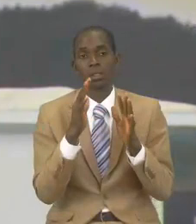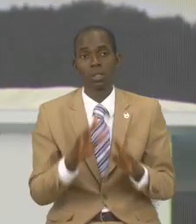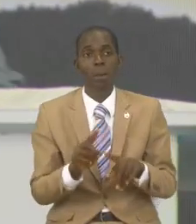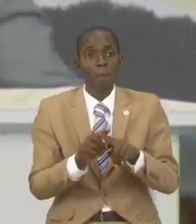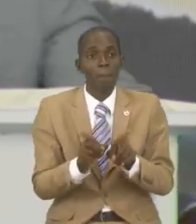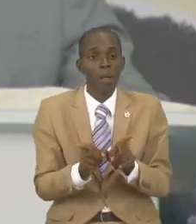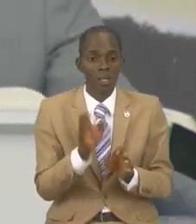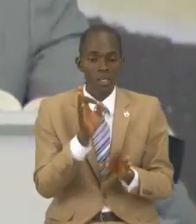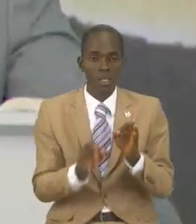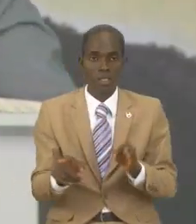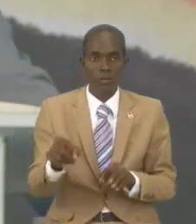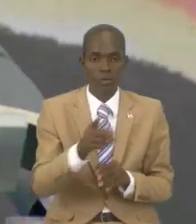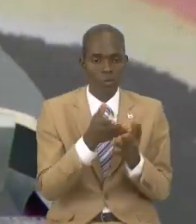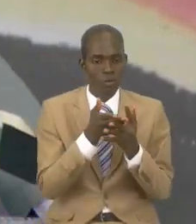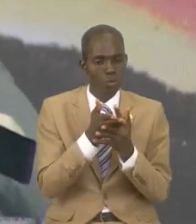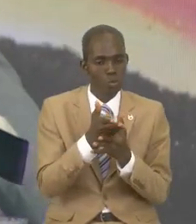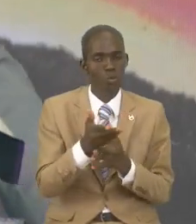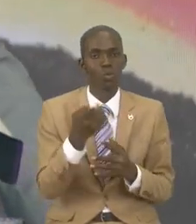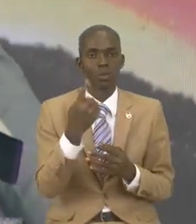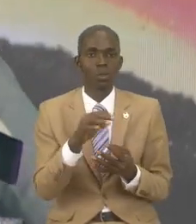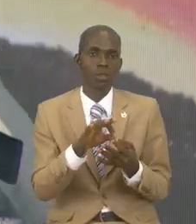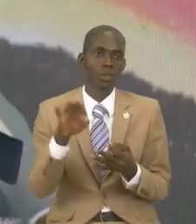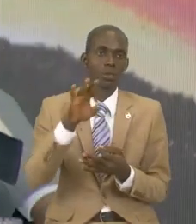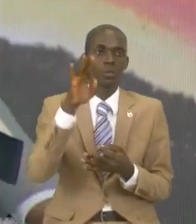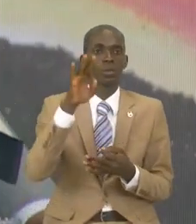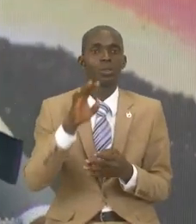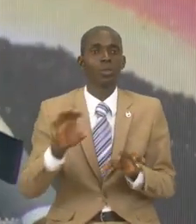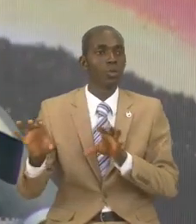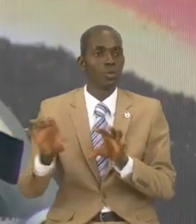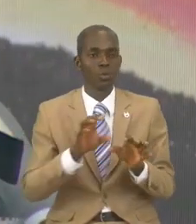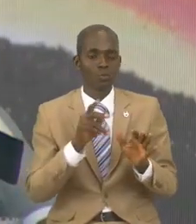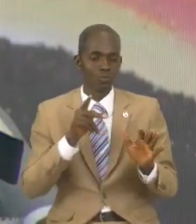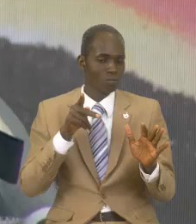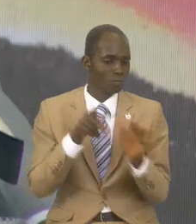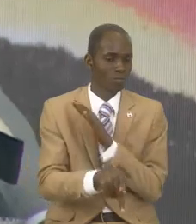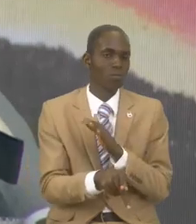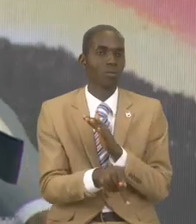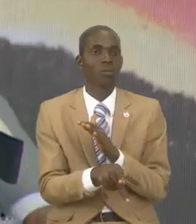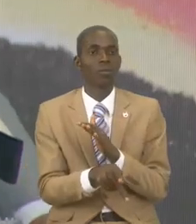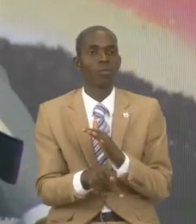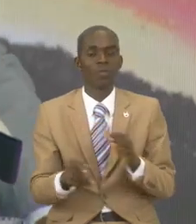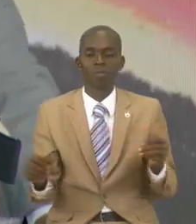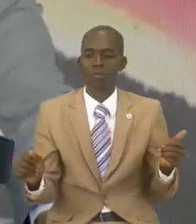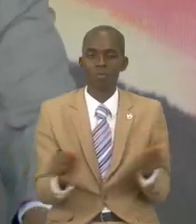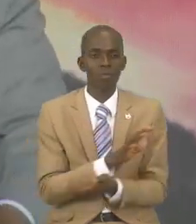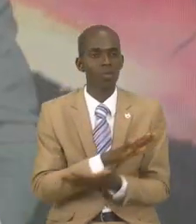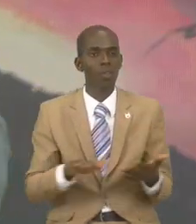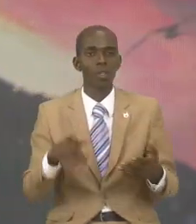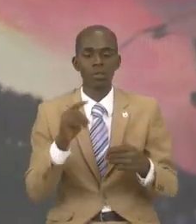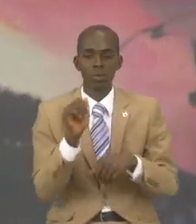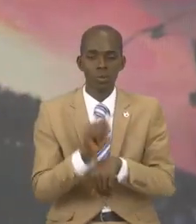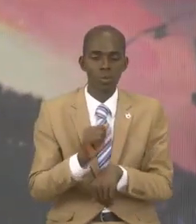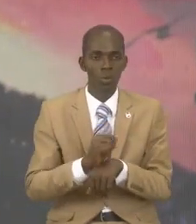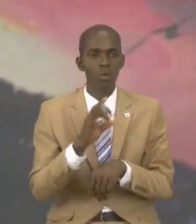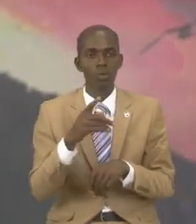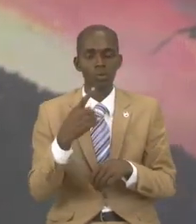ye through the Spirit do mortify kill, destroy the deeds of the